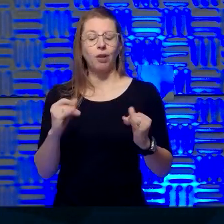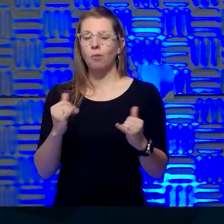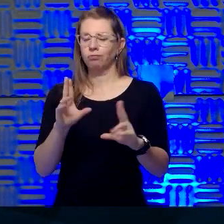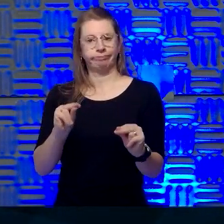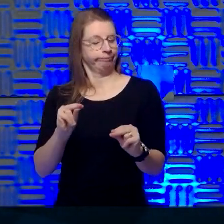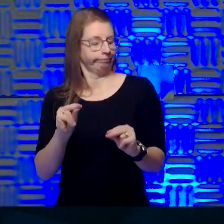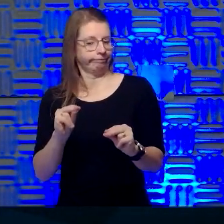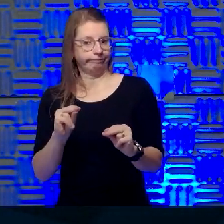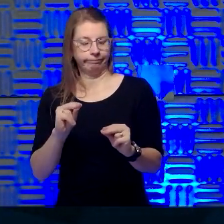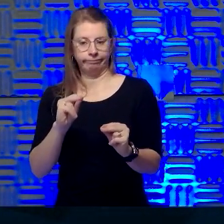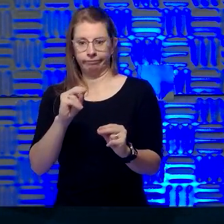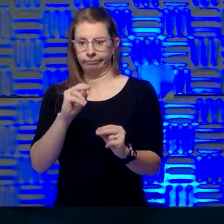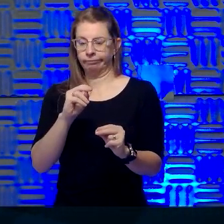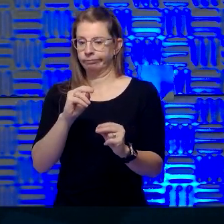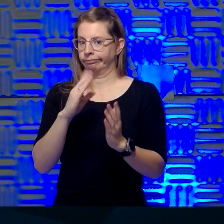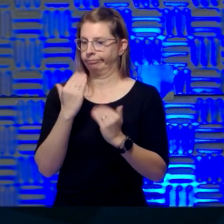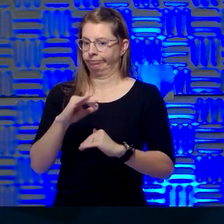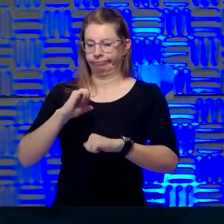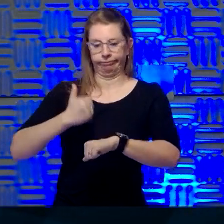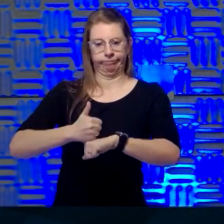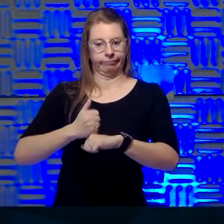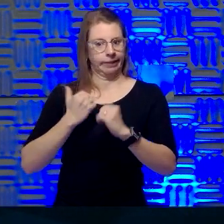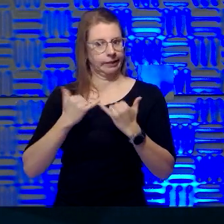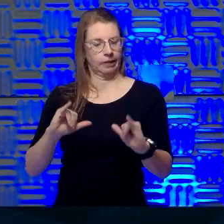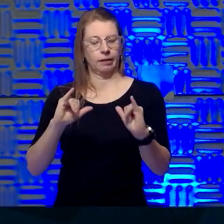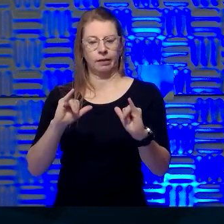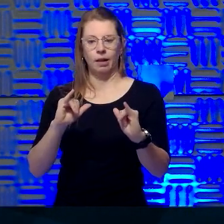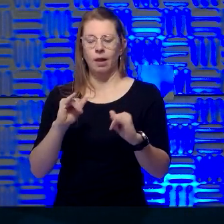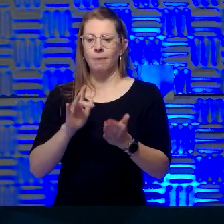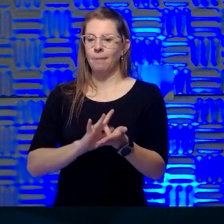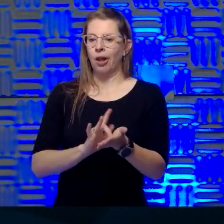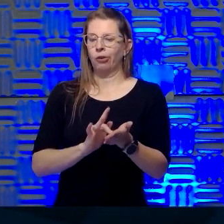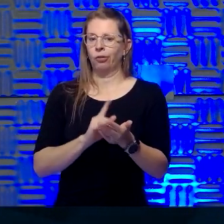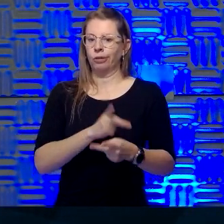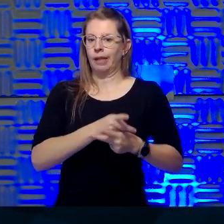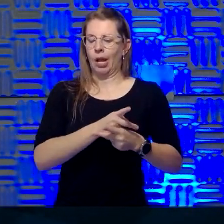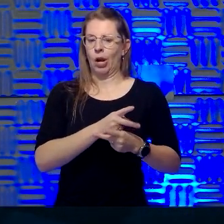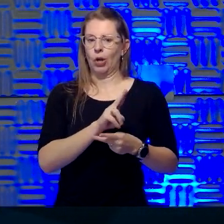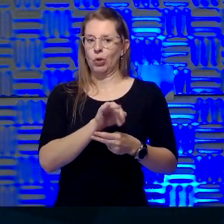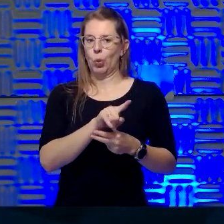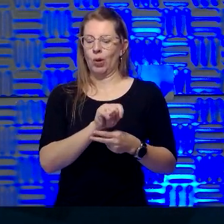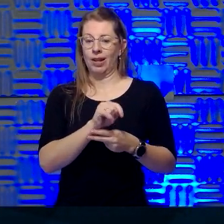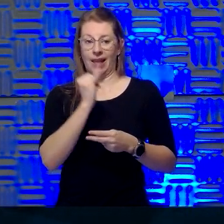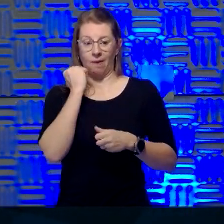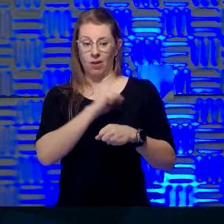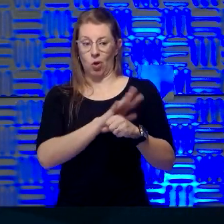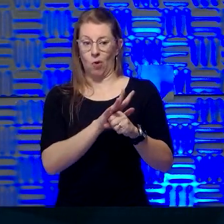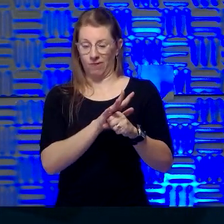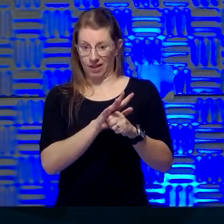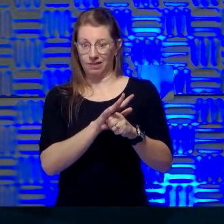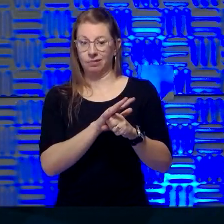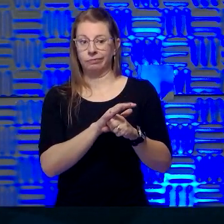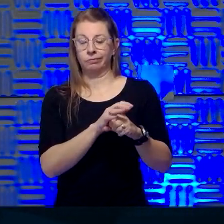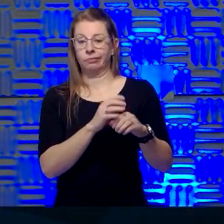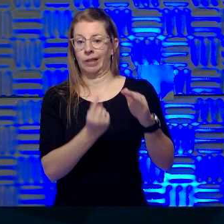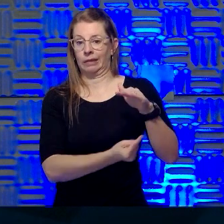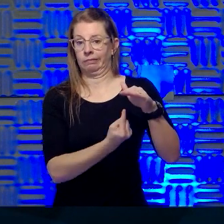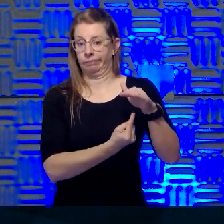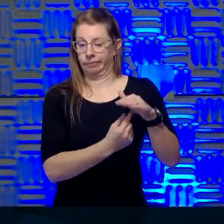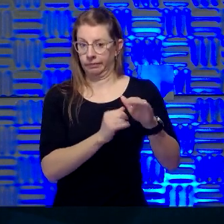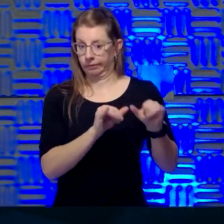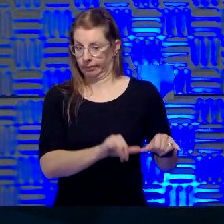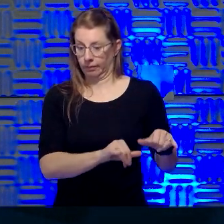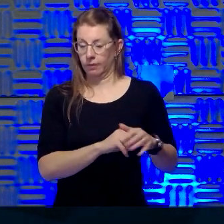our medical care unit that isolates any patients that would have COVID in-house. So, and we don't plan